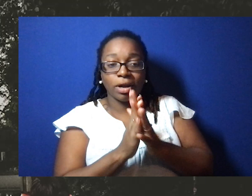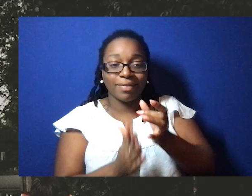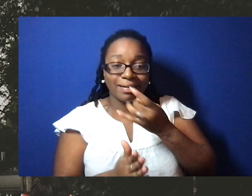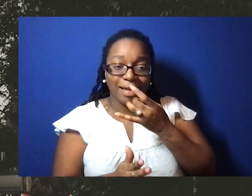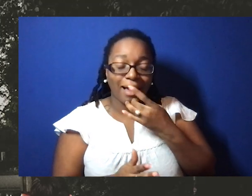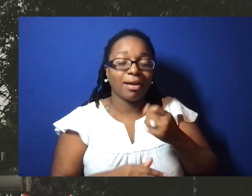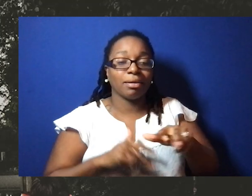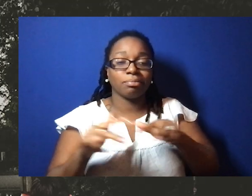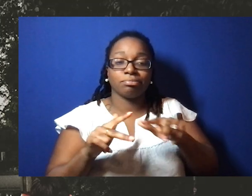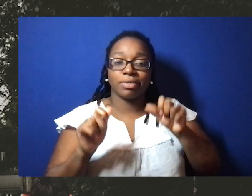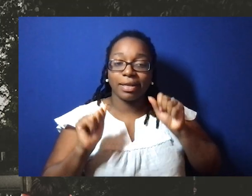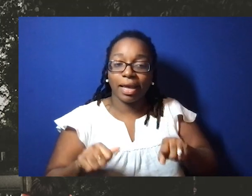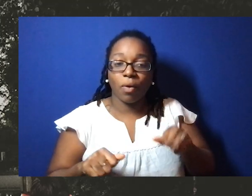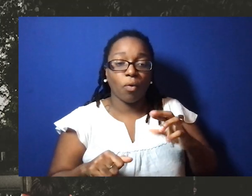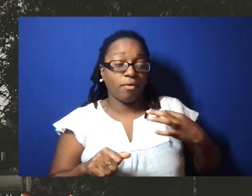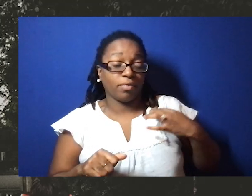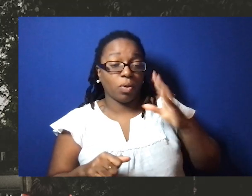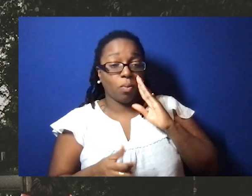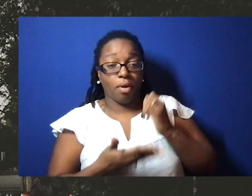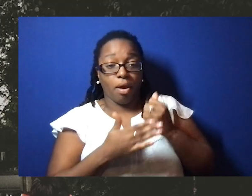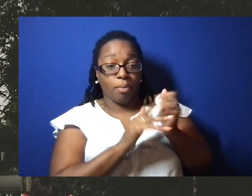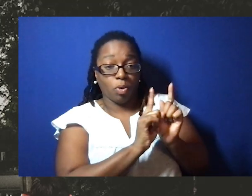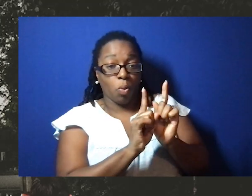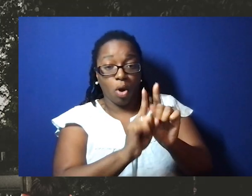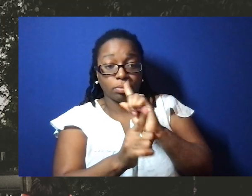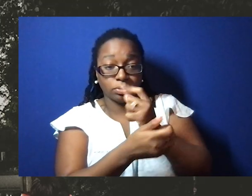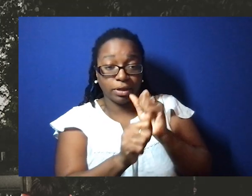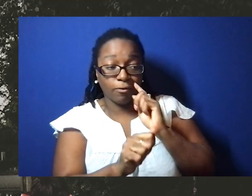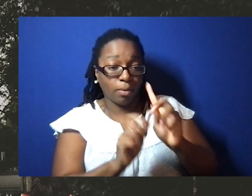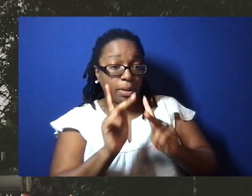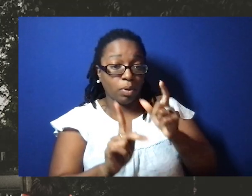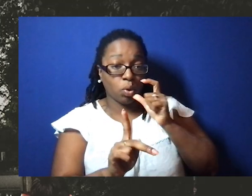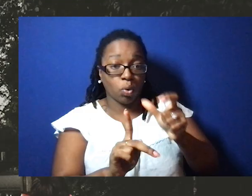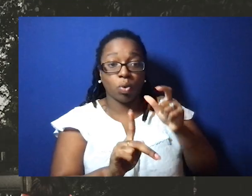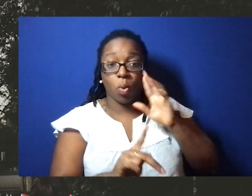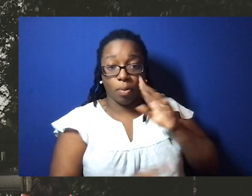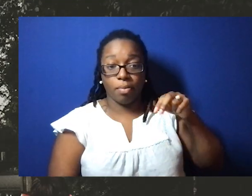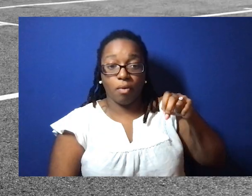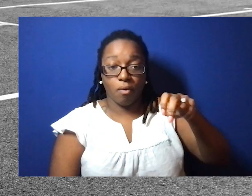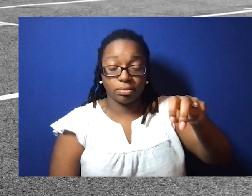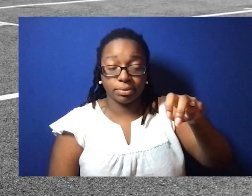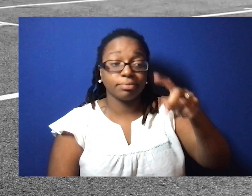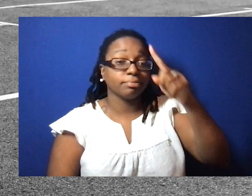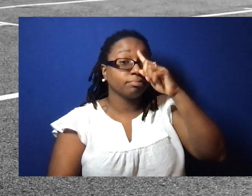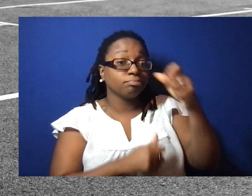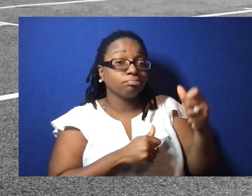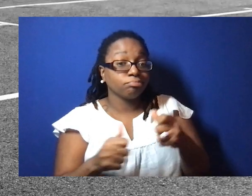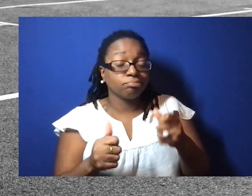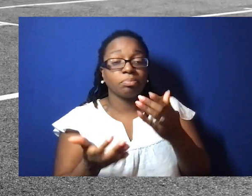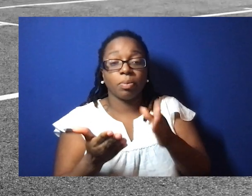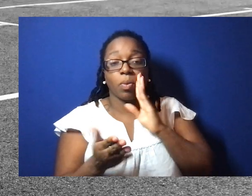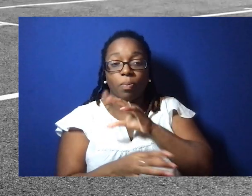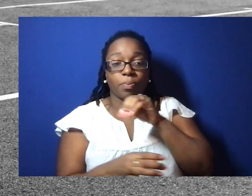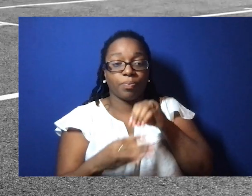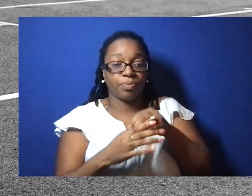assign staff or volunteers to serve as crossing guards to ensure it's safe for those who must cross the street. These strategies